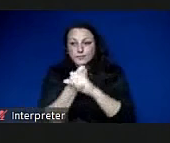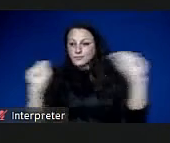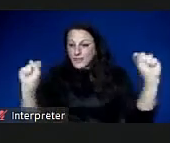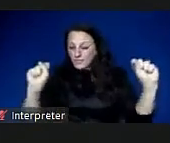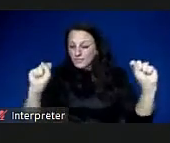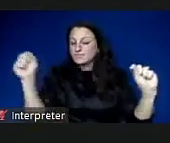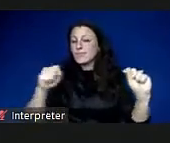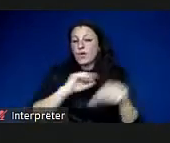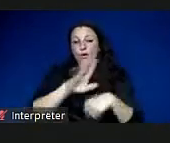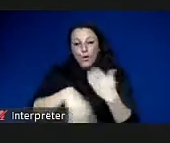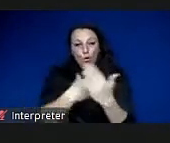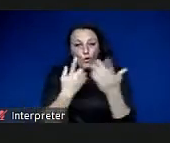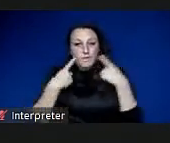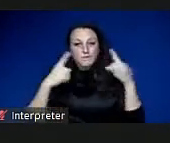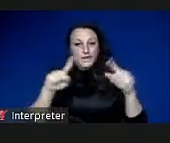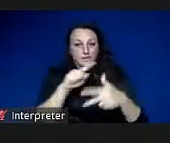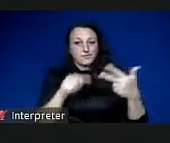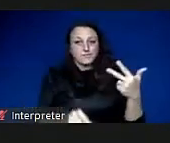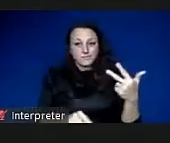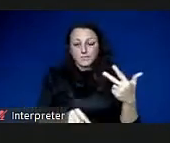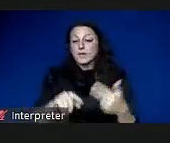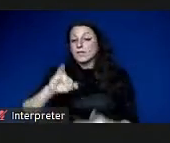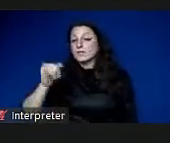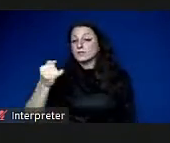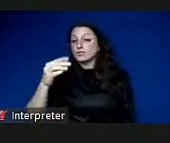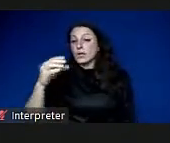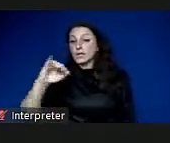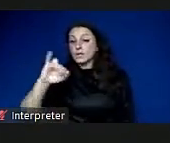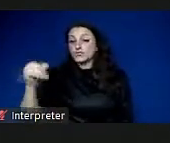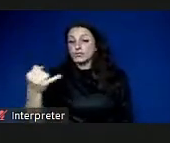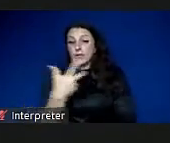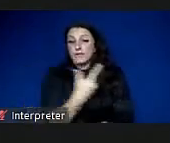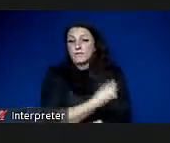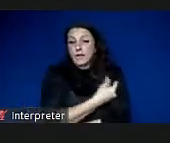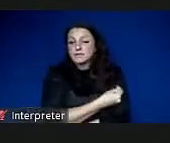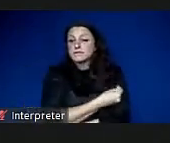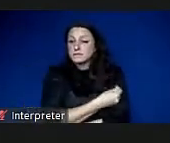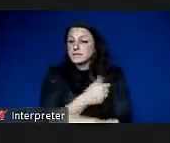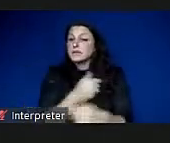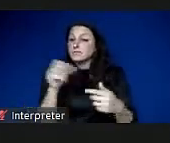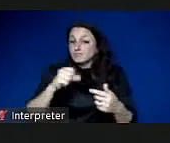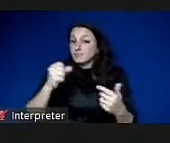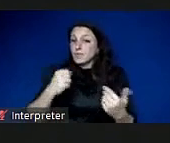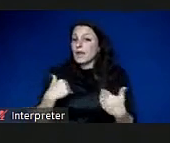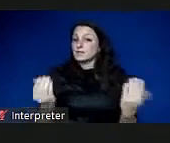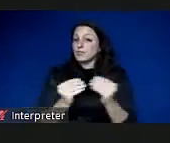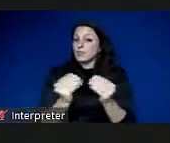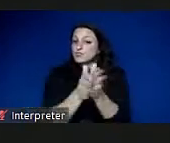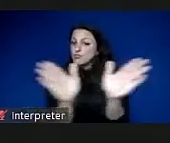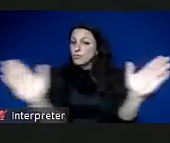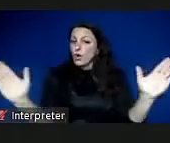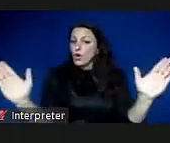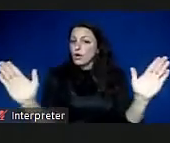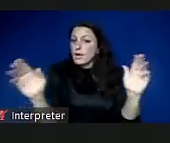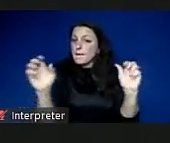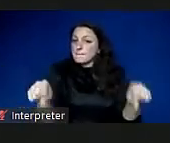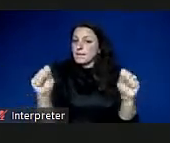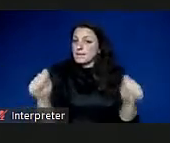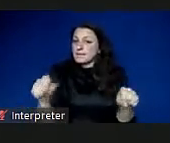effective. The J&J vaccine certainly has a much broader ability to use